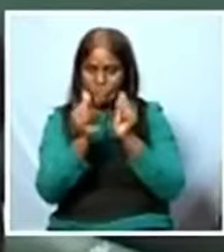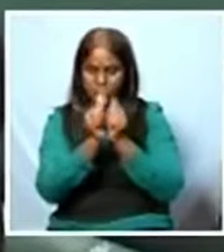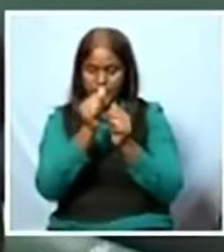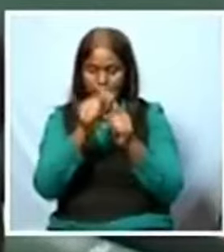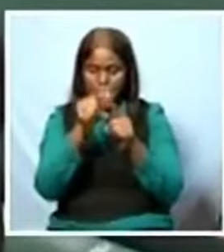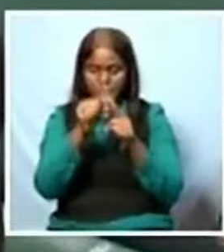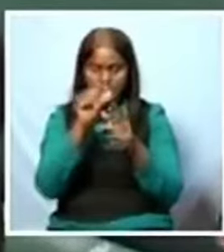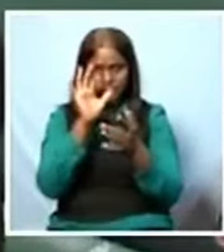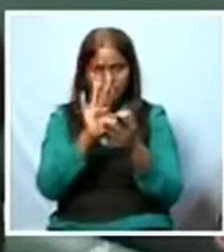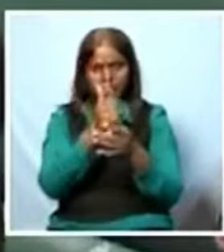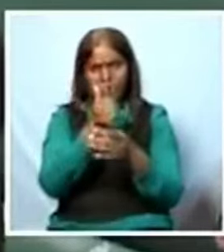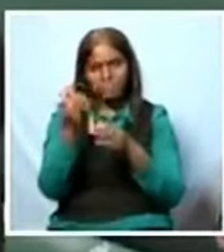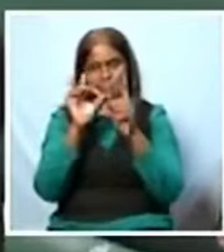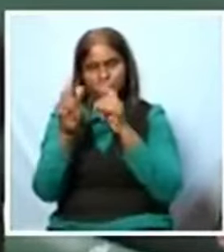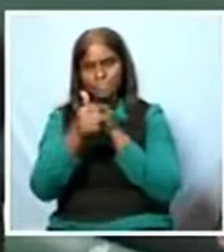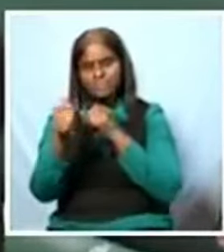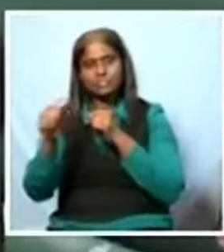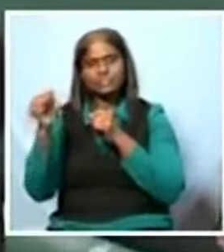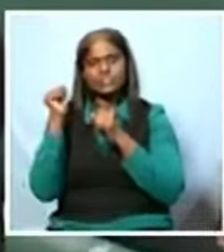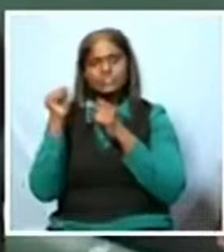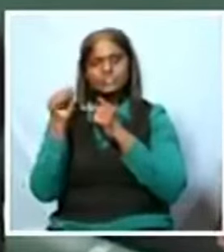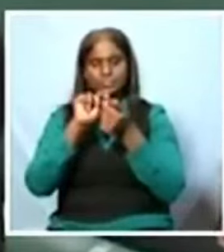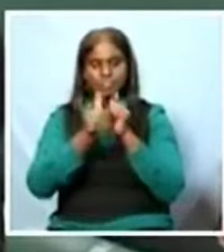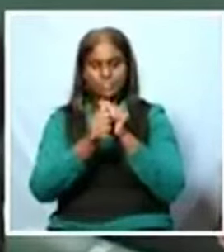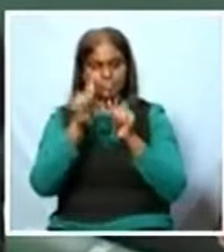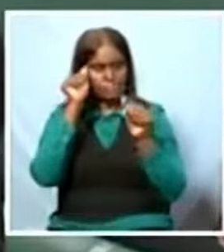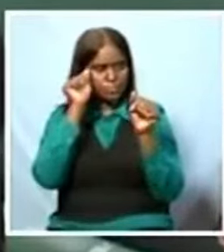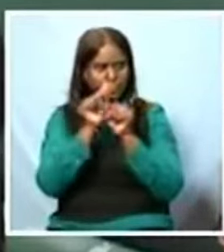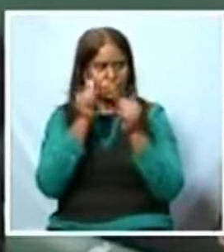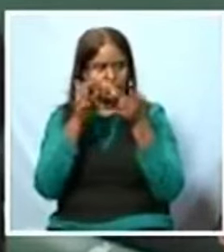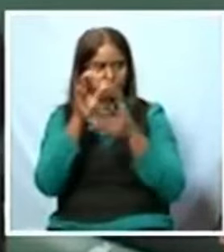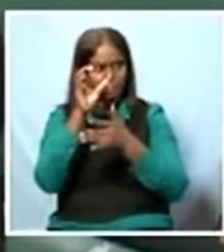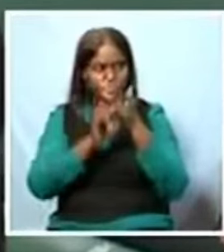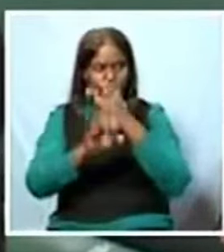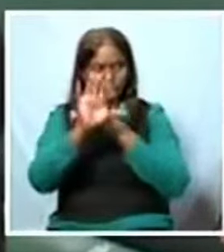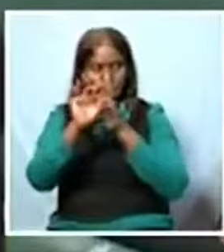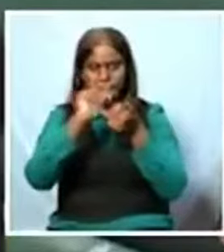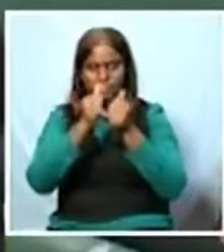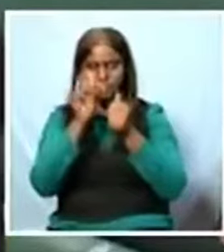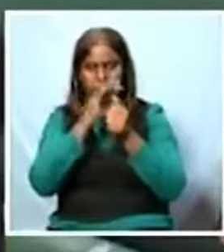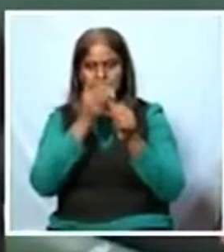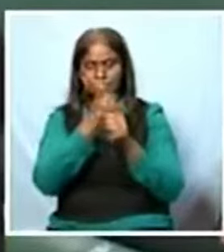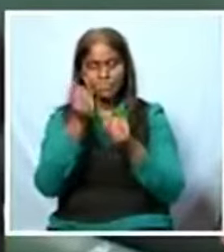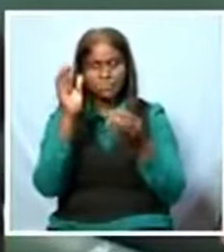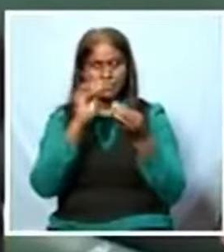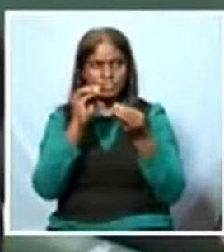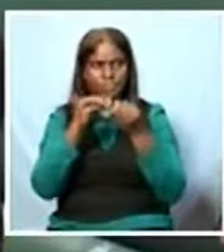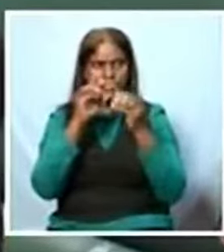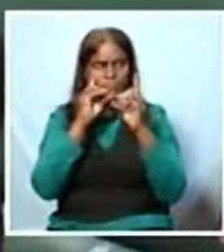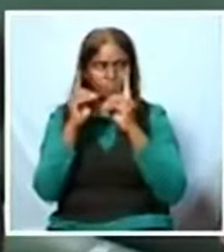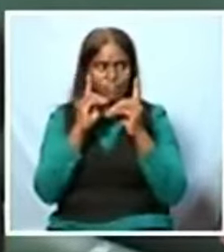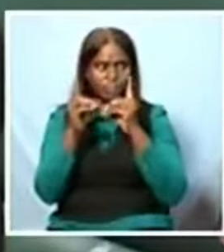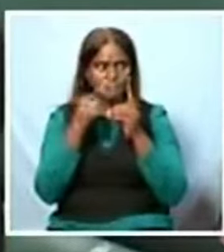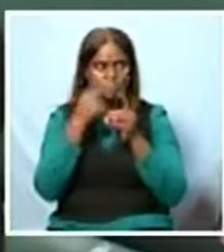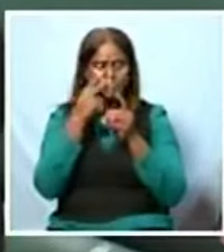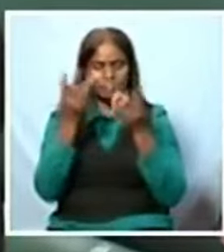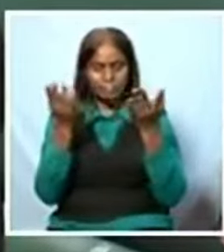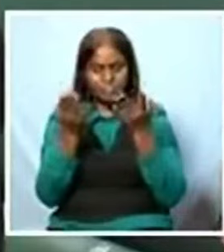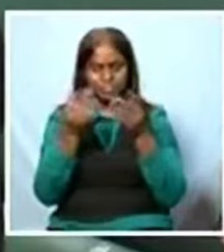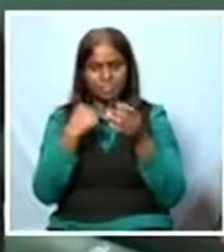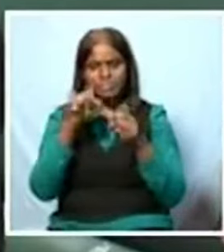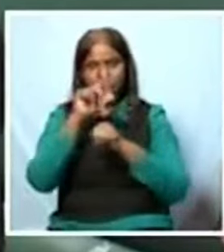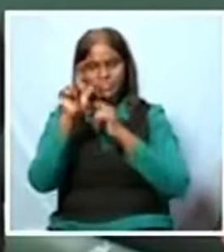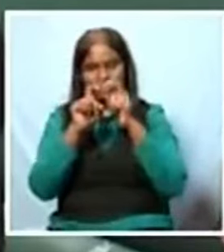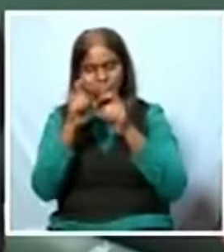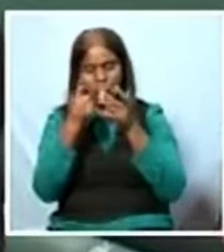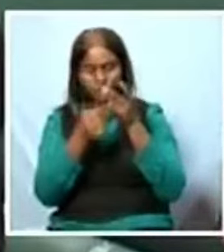words as circulated. Any debate and objection? Amendment is agreed to. Clause 9 as amended. Any further debate? I see none. I put the question.